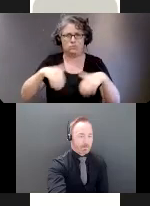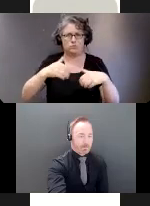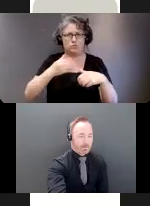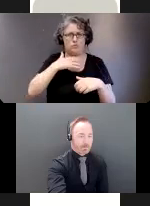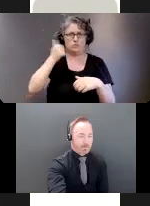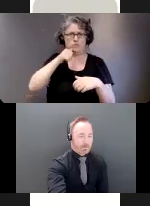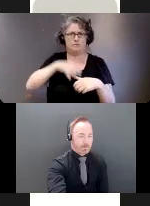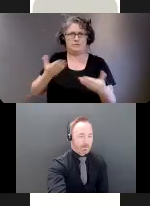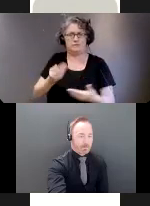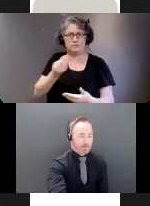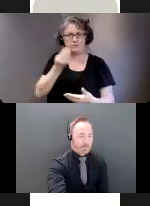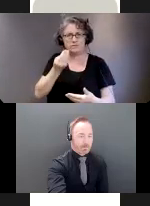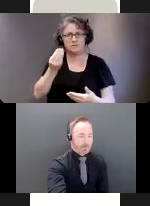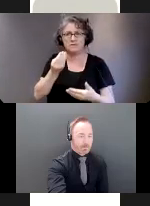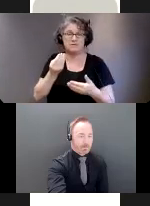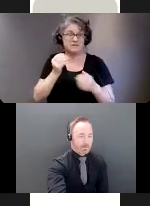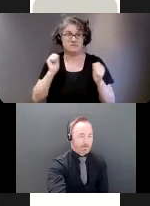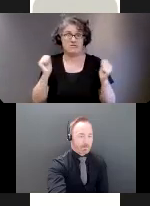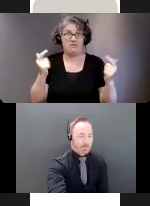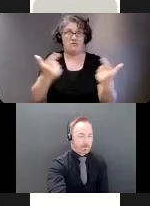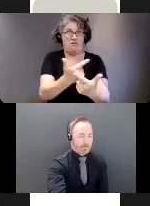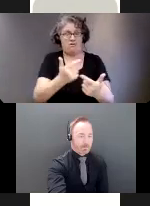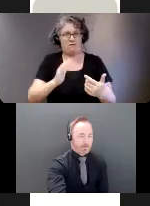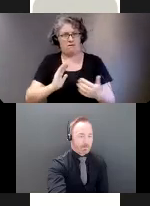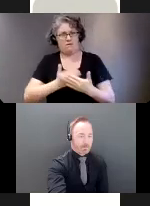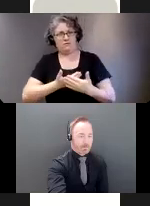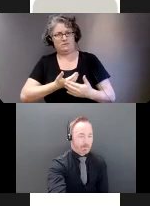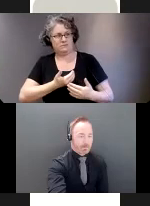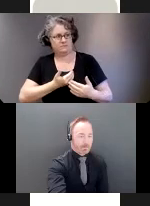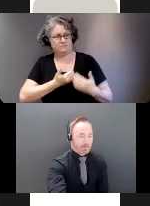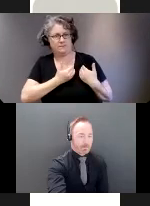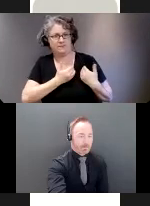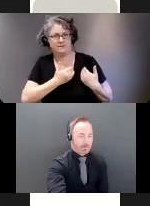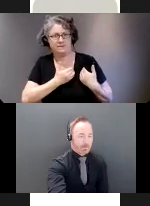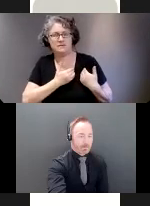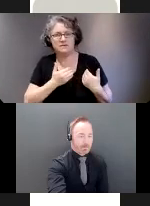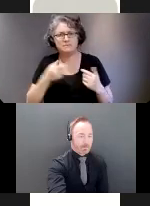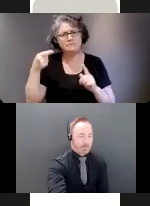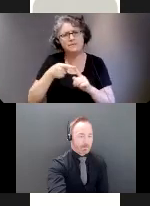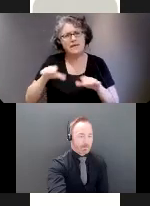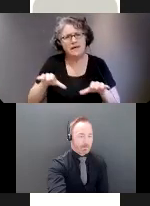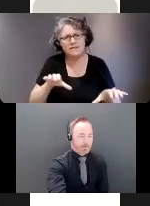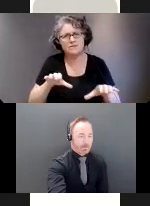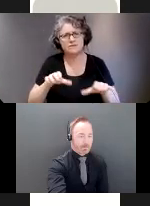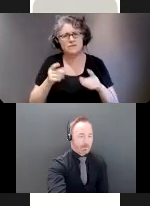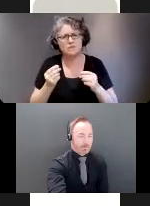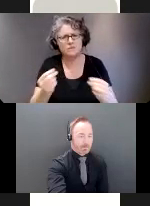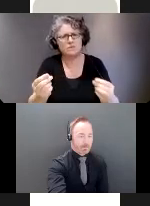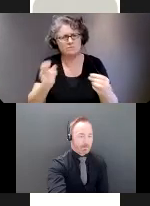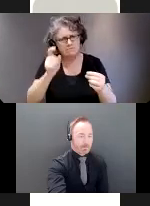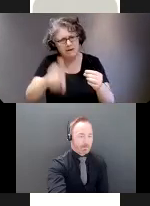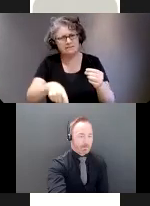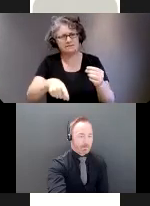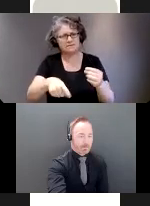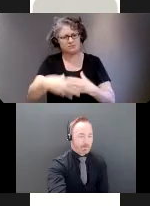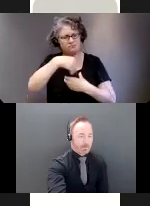it is the role of everyone. And we all have, specific actions and a responsibility that we can